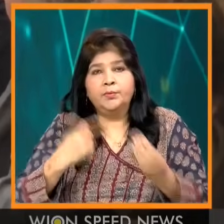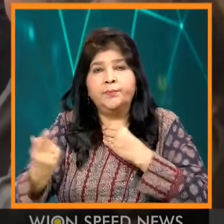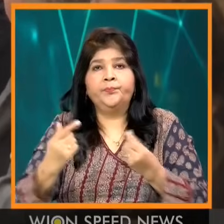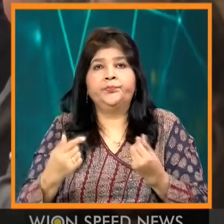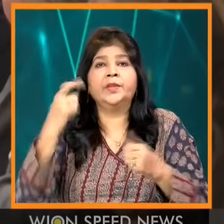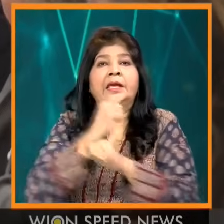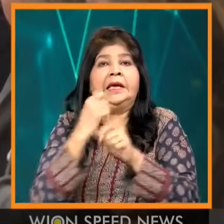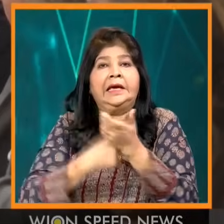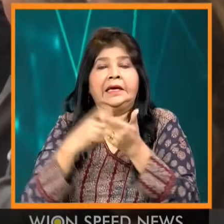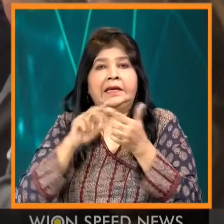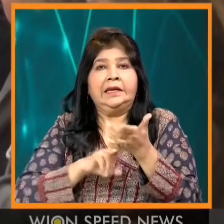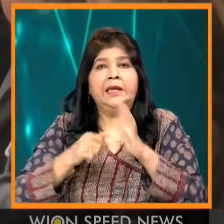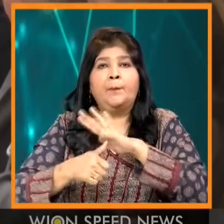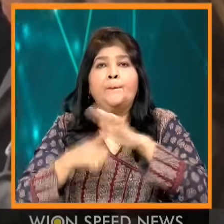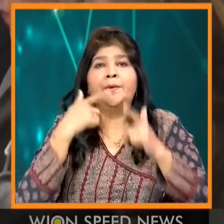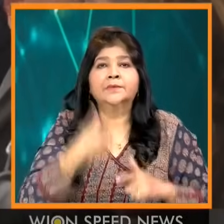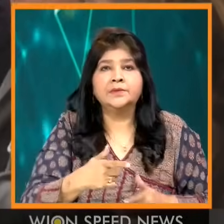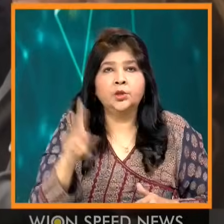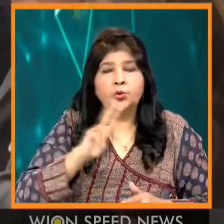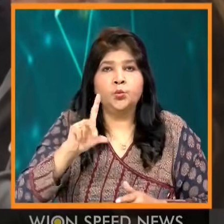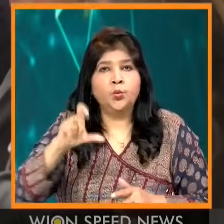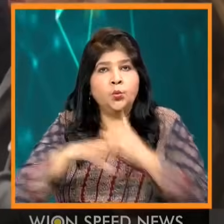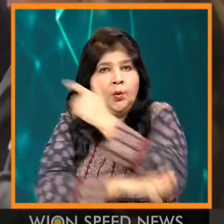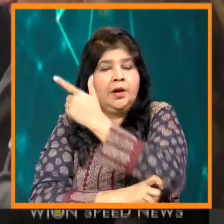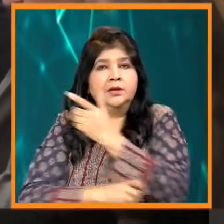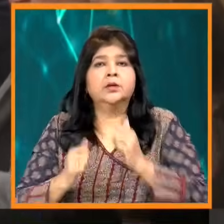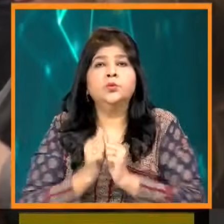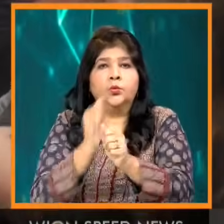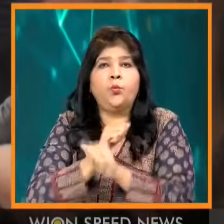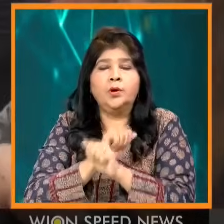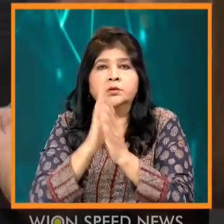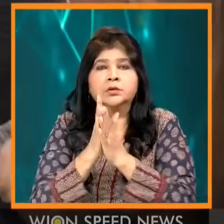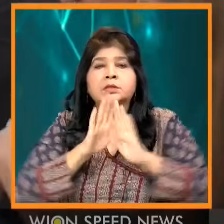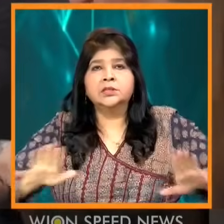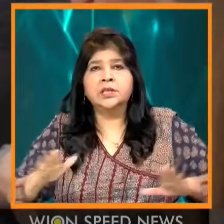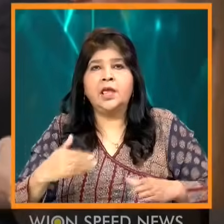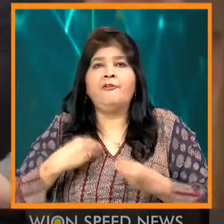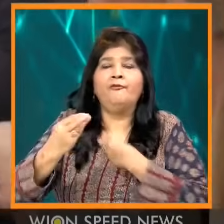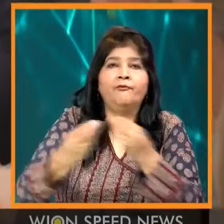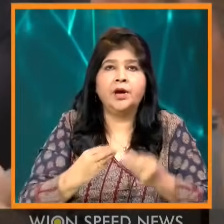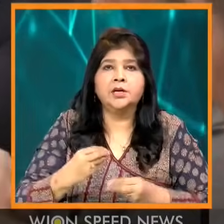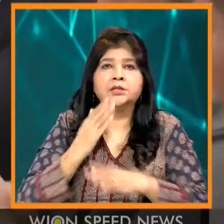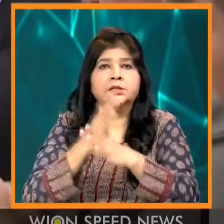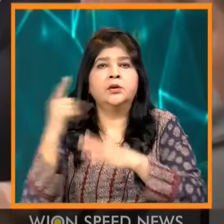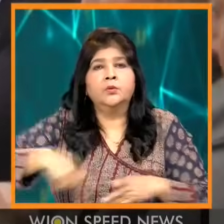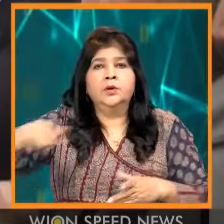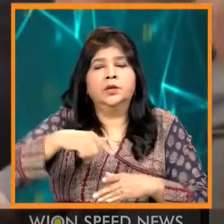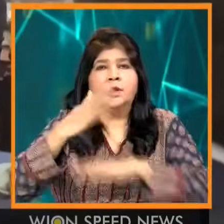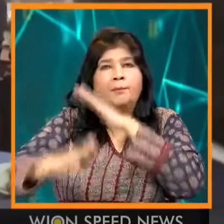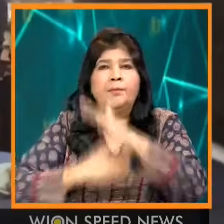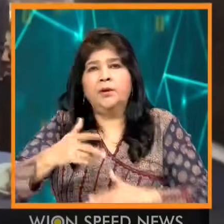Greek Prime Minister also said that the two countries could work together to help safeguard security in a turbulent